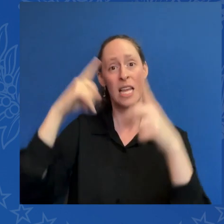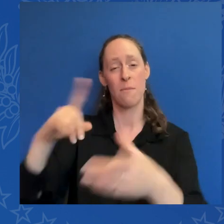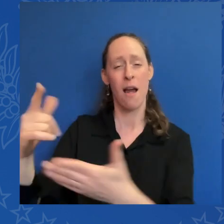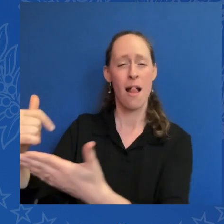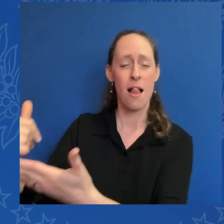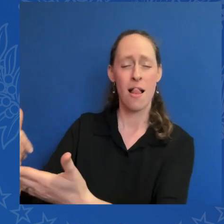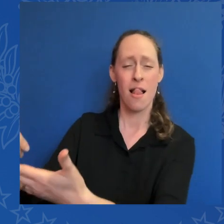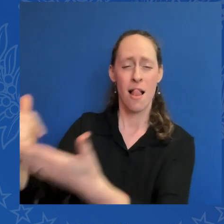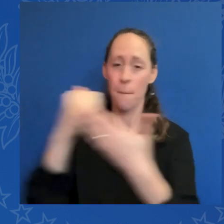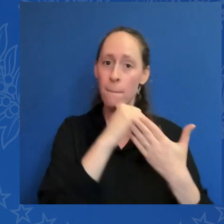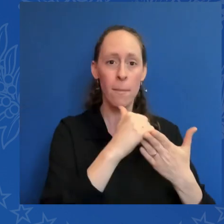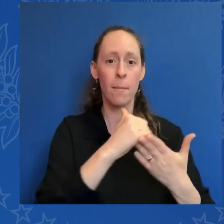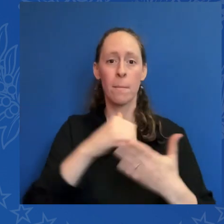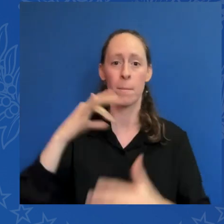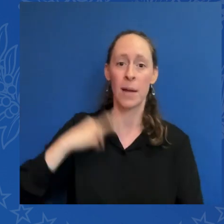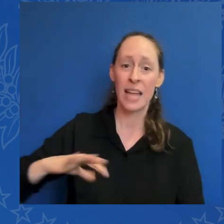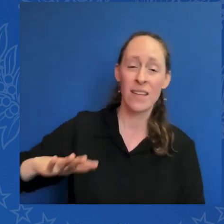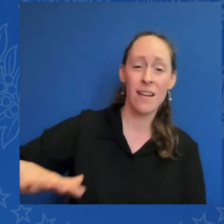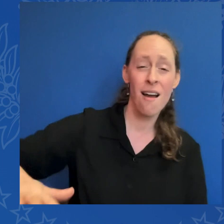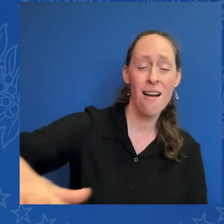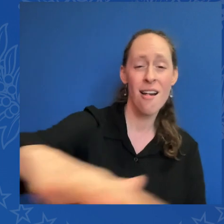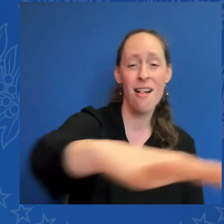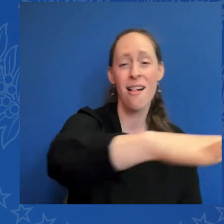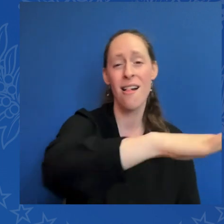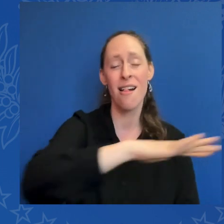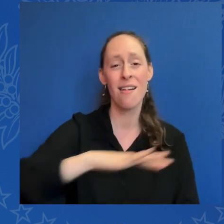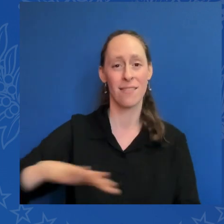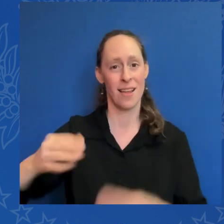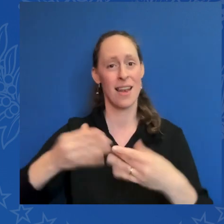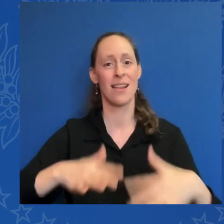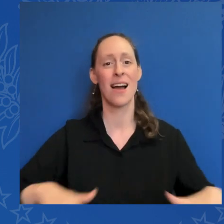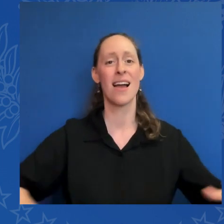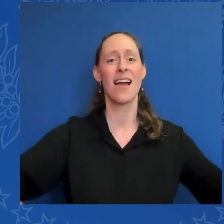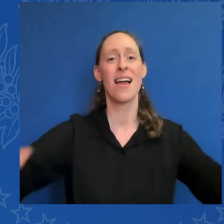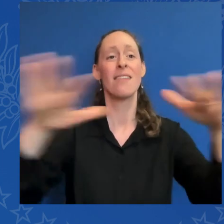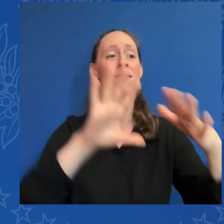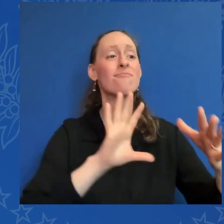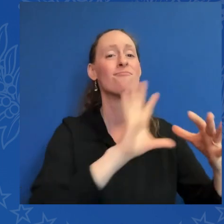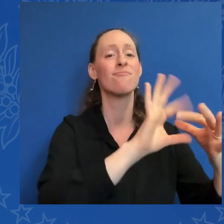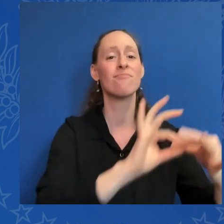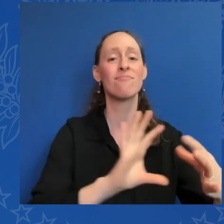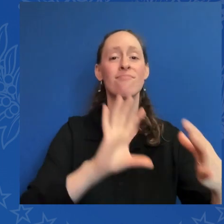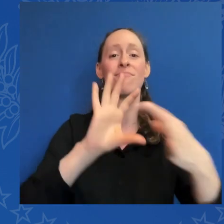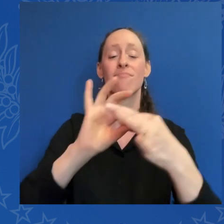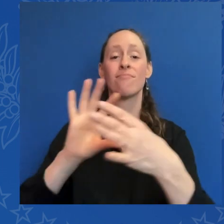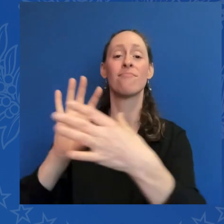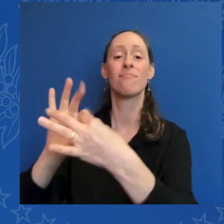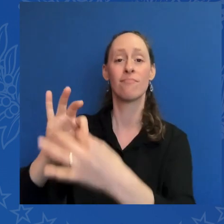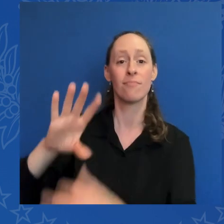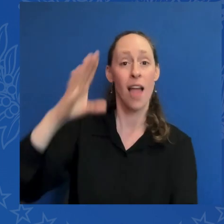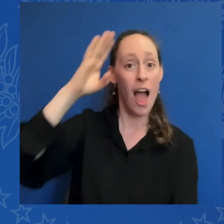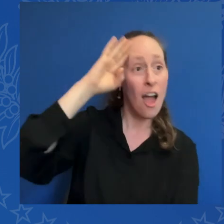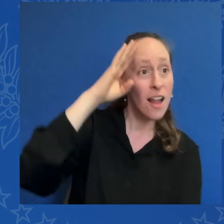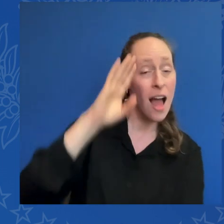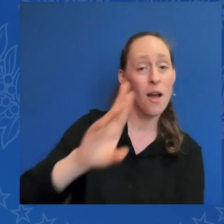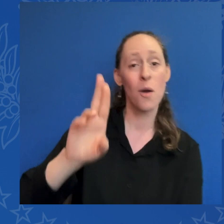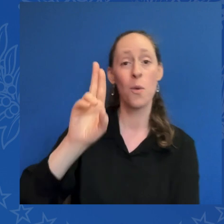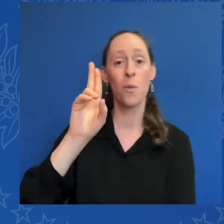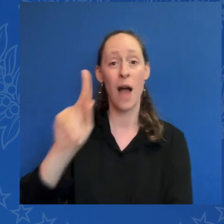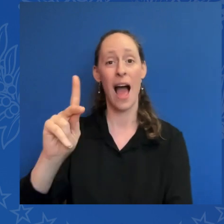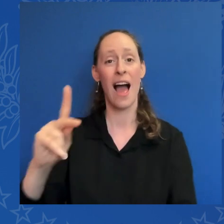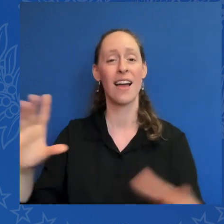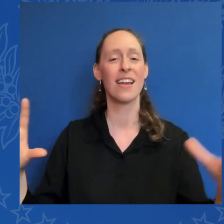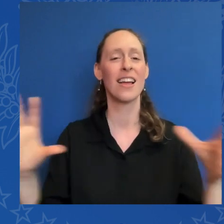United Kingdom. Its three strands of relationships reflect the depth and interwoven